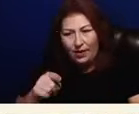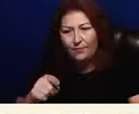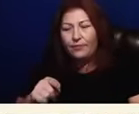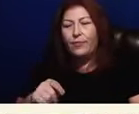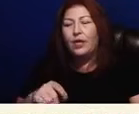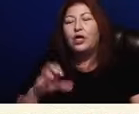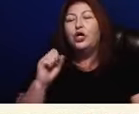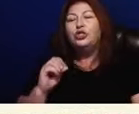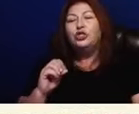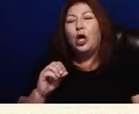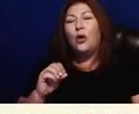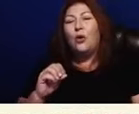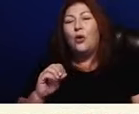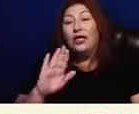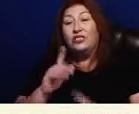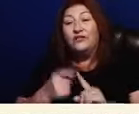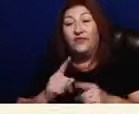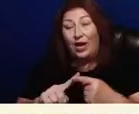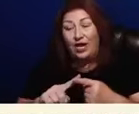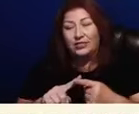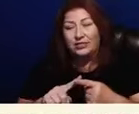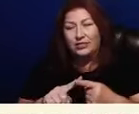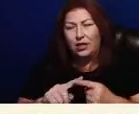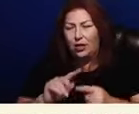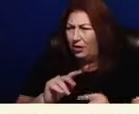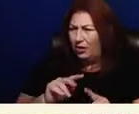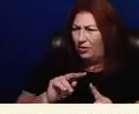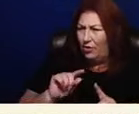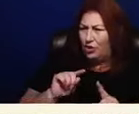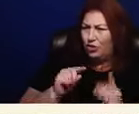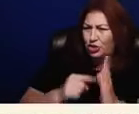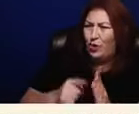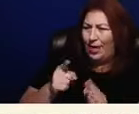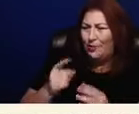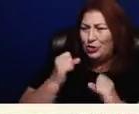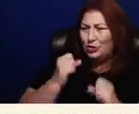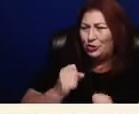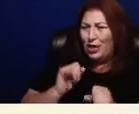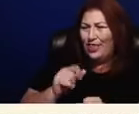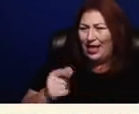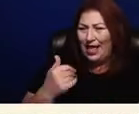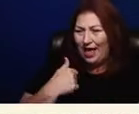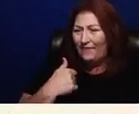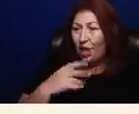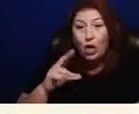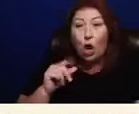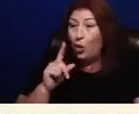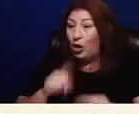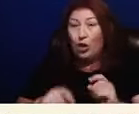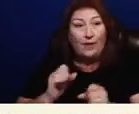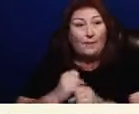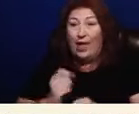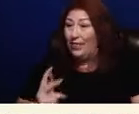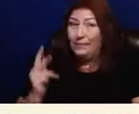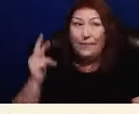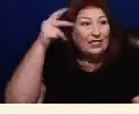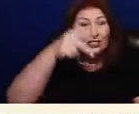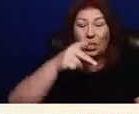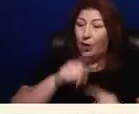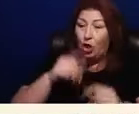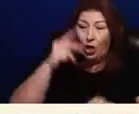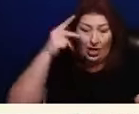so his friends are reflecting back to him the strength that he has. And no, he couldn't make the biggest jump and he couldn't land the jump,